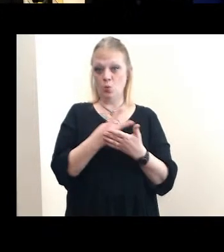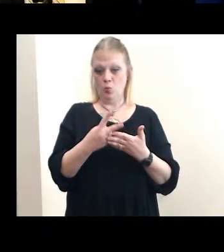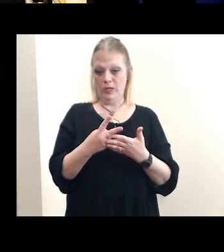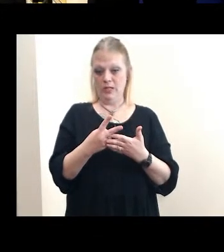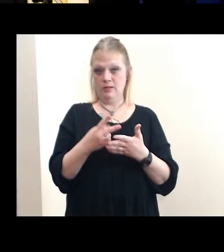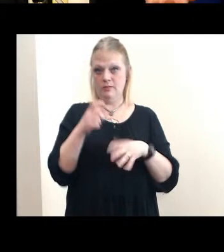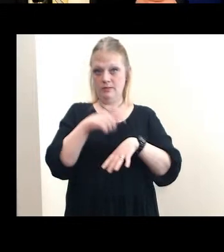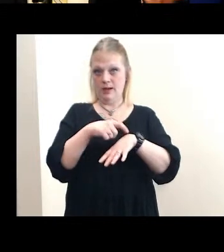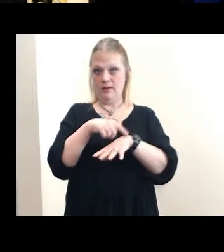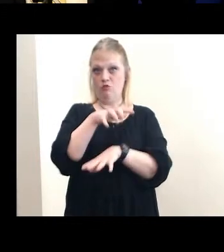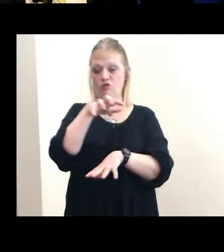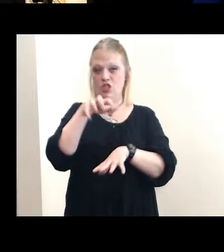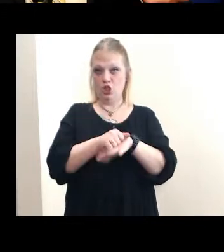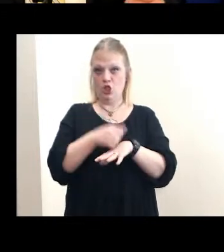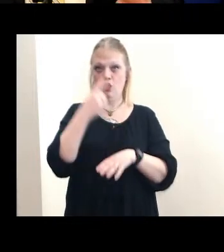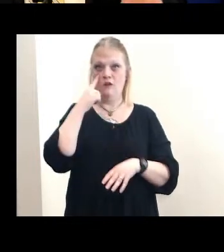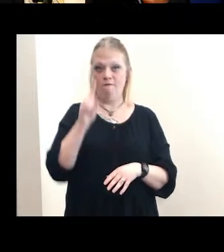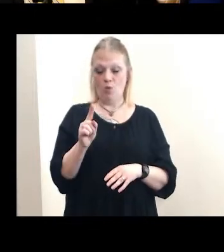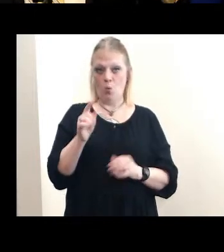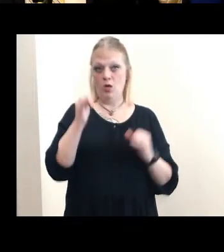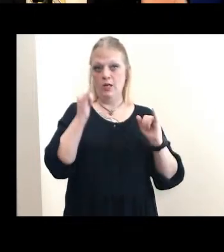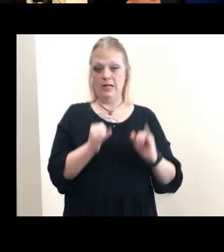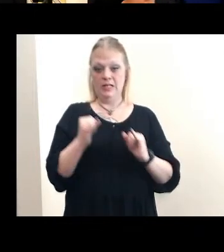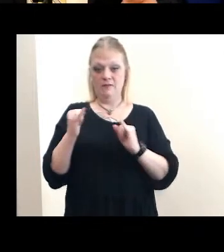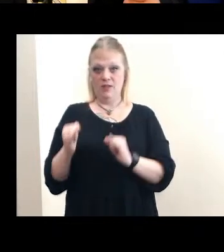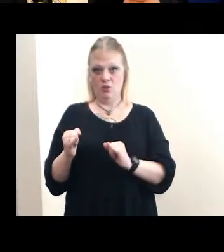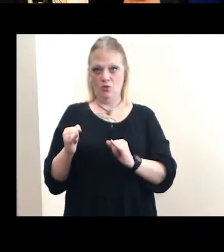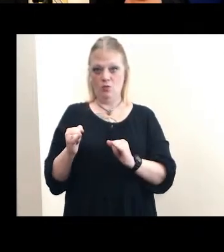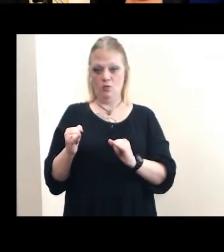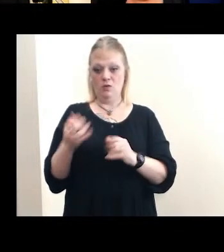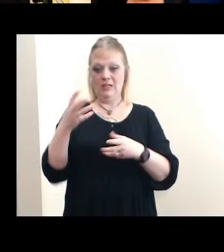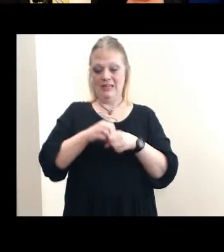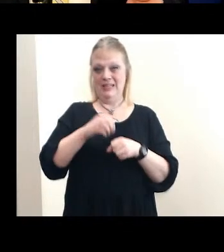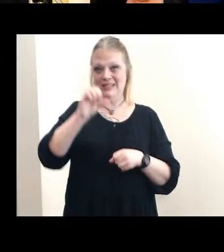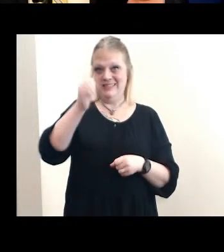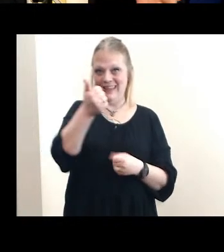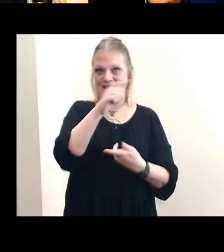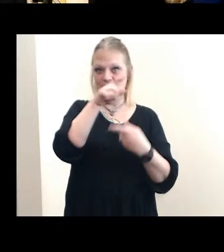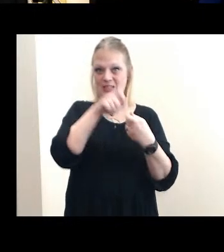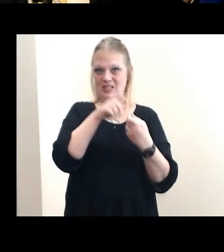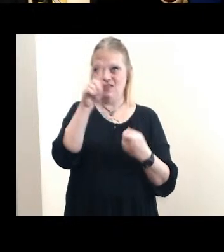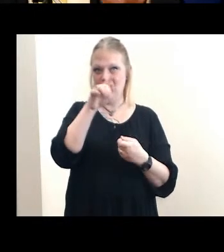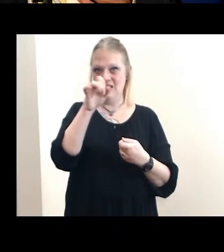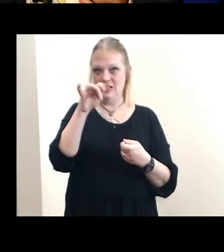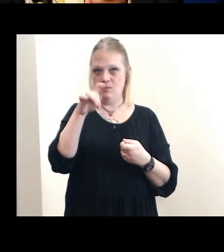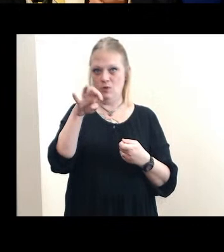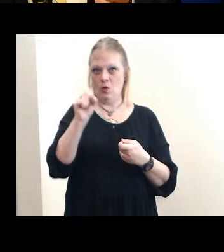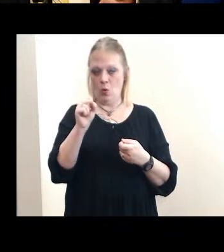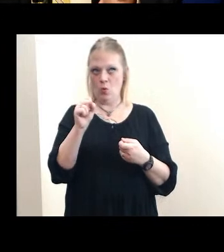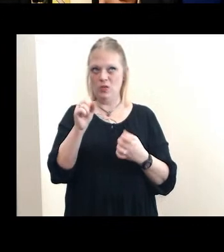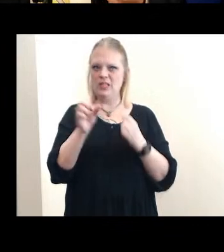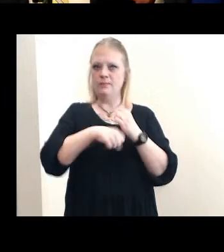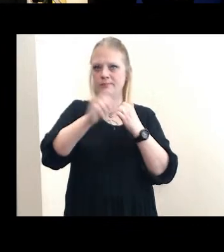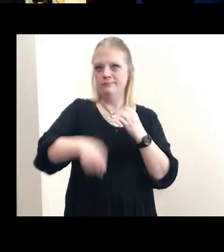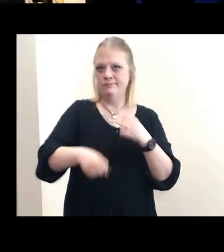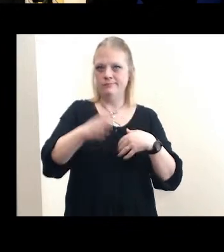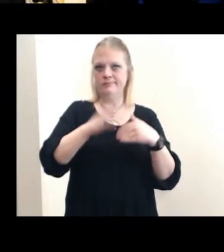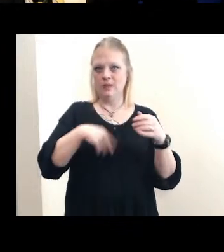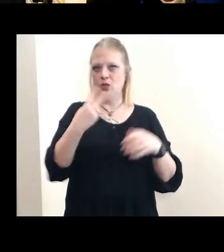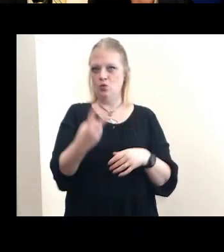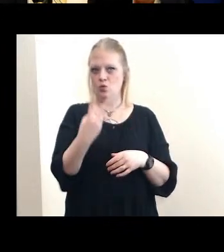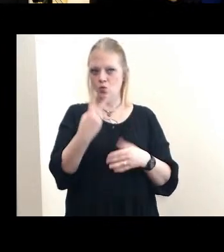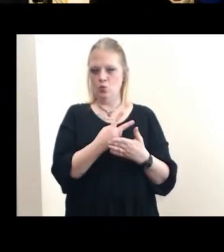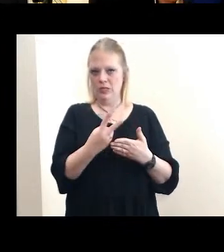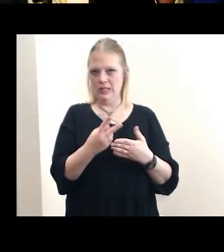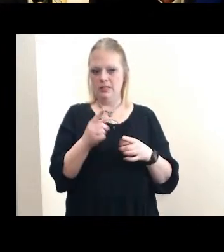reserved for individuals from 10 zip codes. It's actually longer than 2 weeks now. I just went